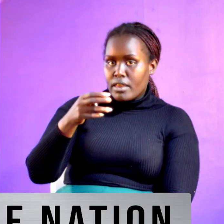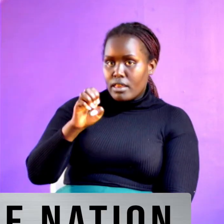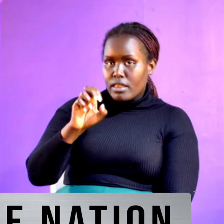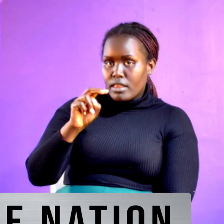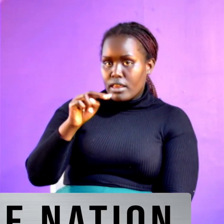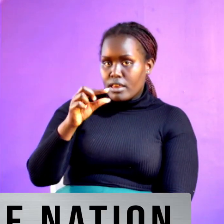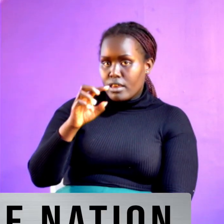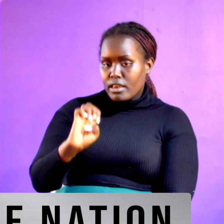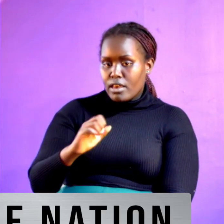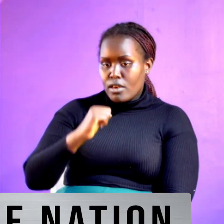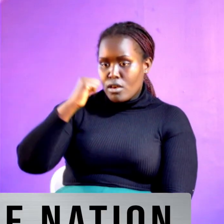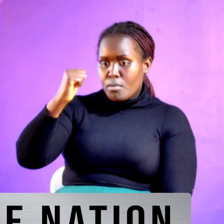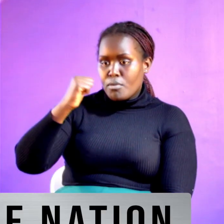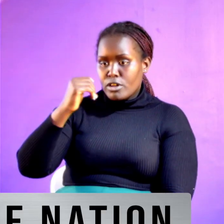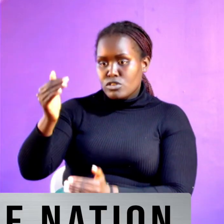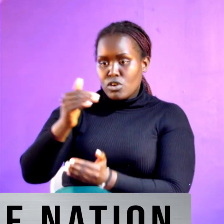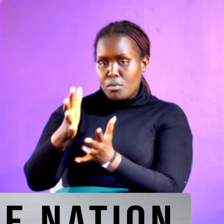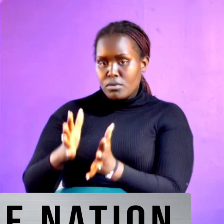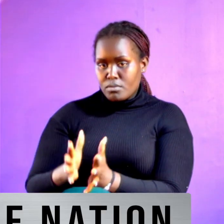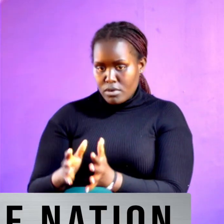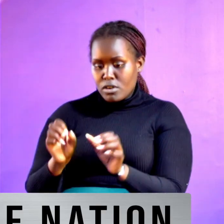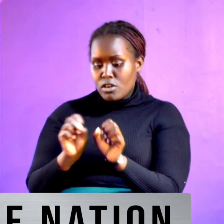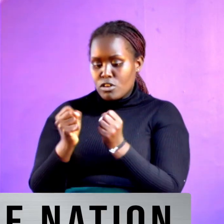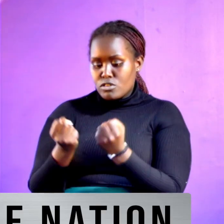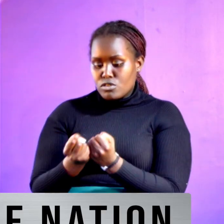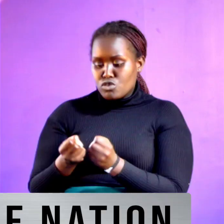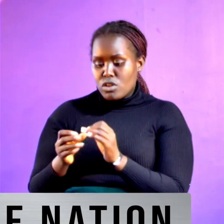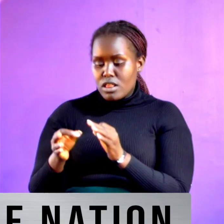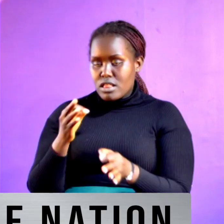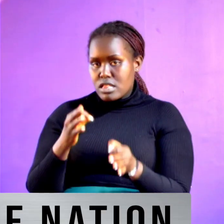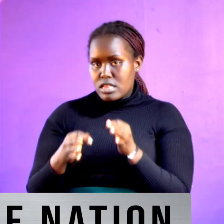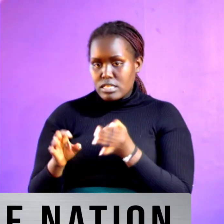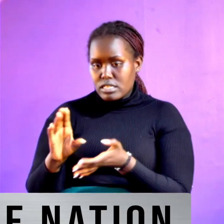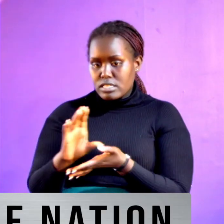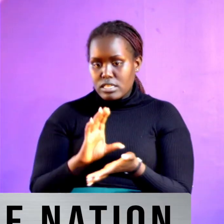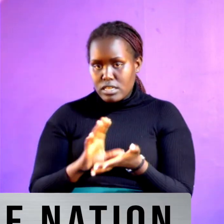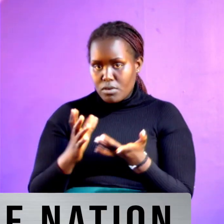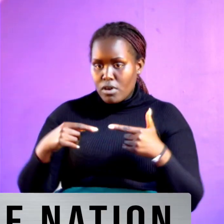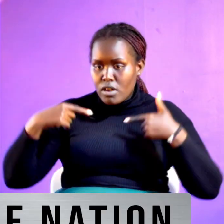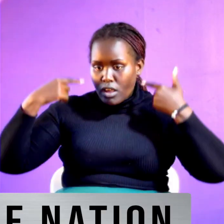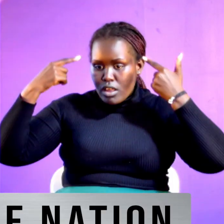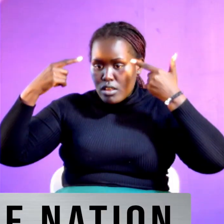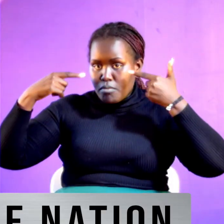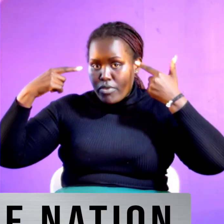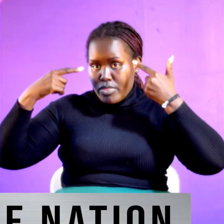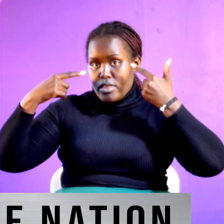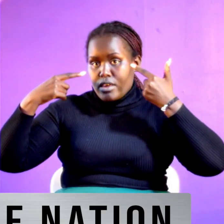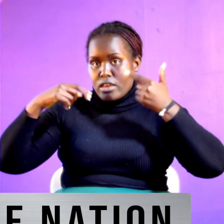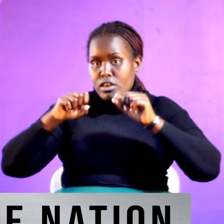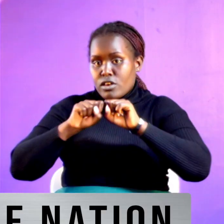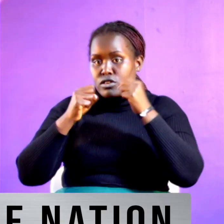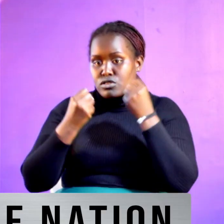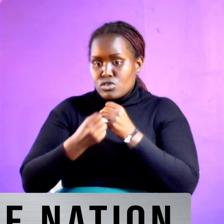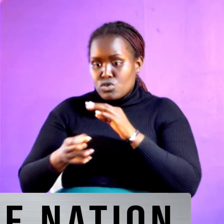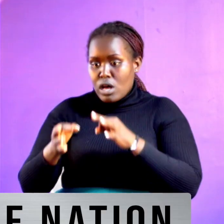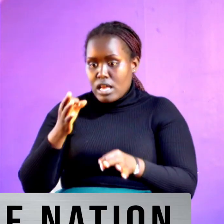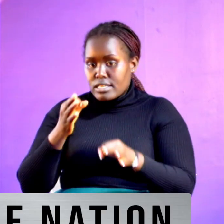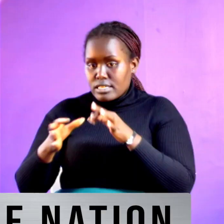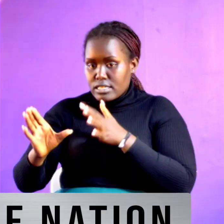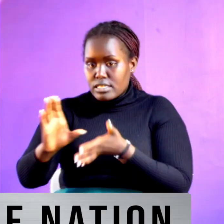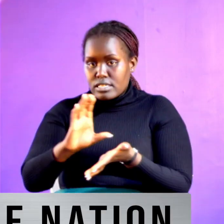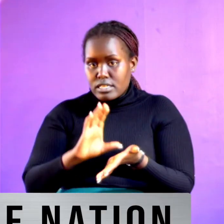political mobilizer, the social justice centers, especially the Mathare Social Justice Center. We are talking about the